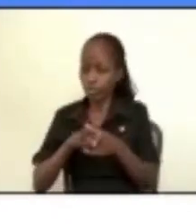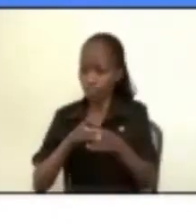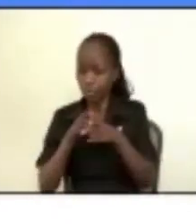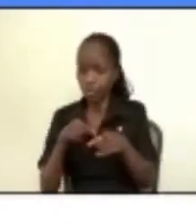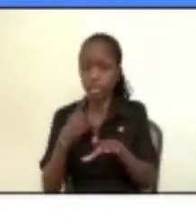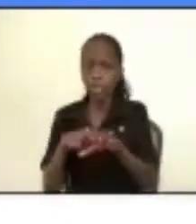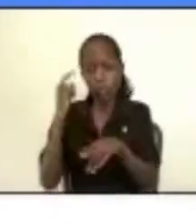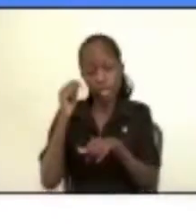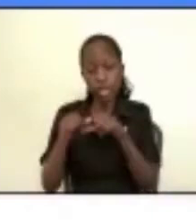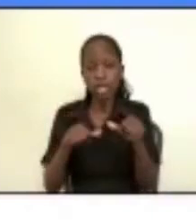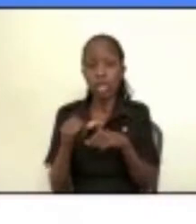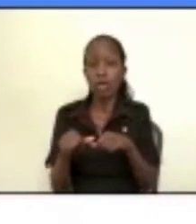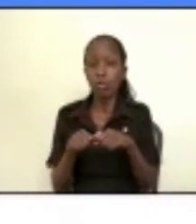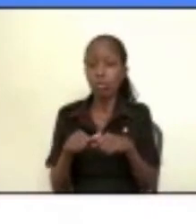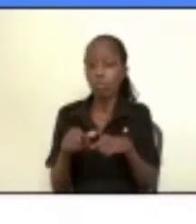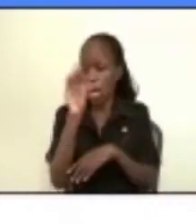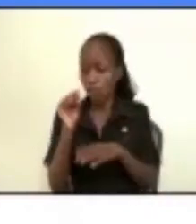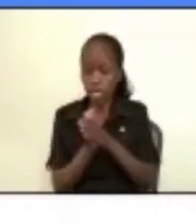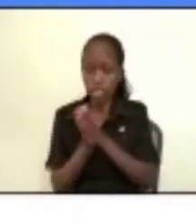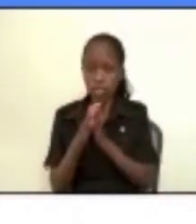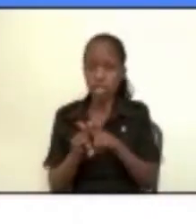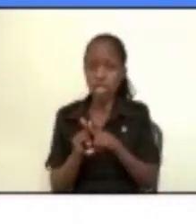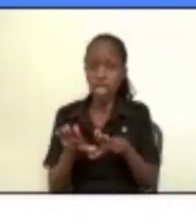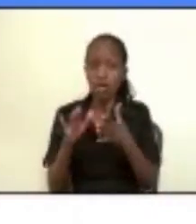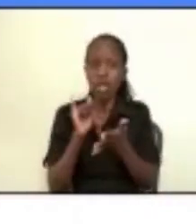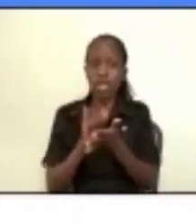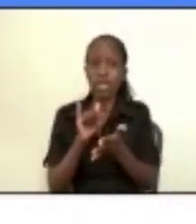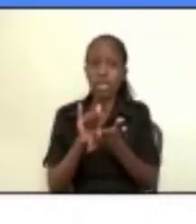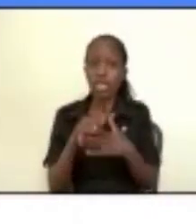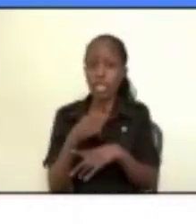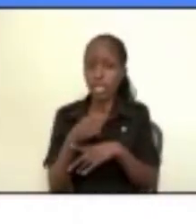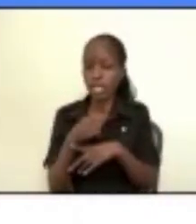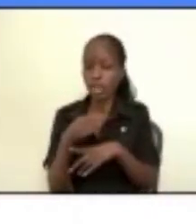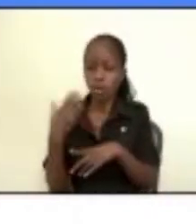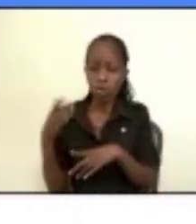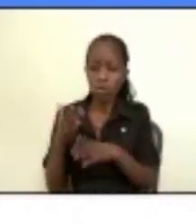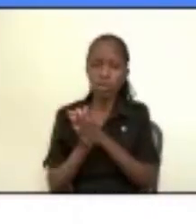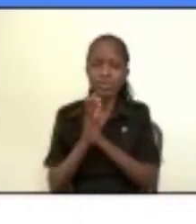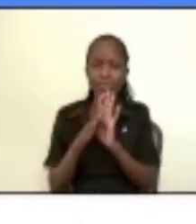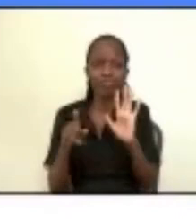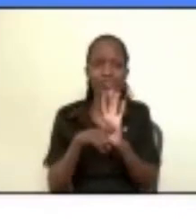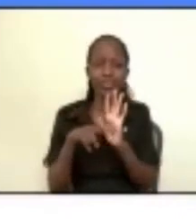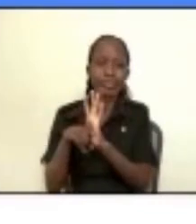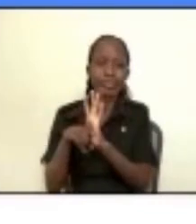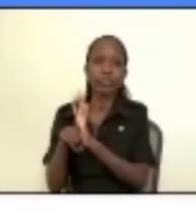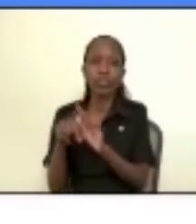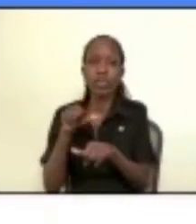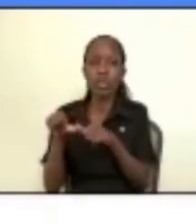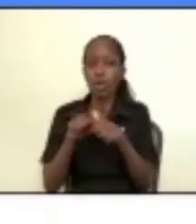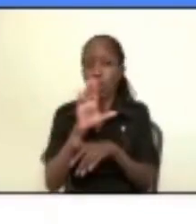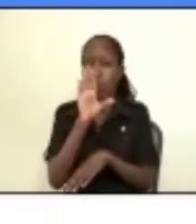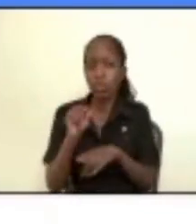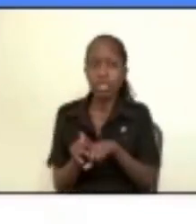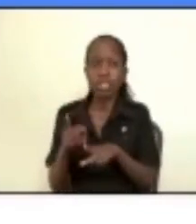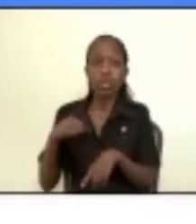about the African narrative and how that has been painted in negative light and how, we